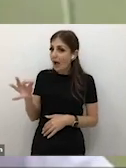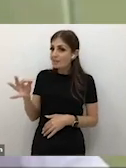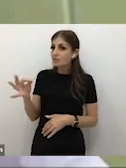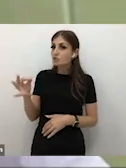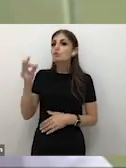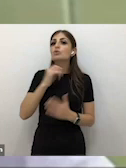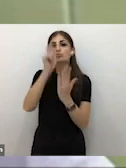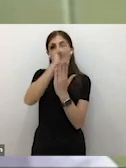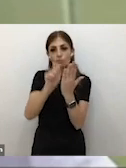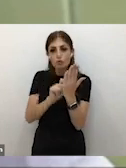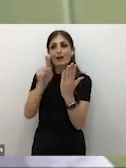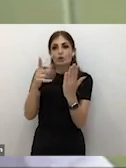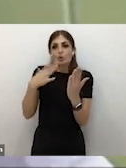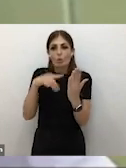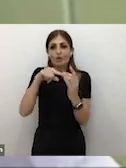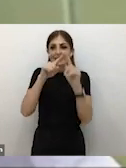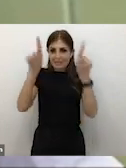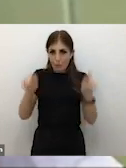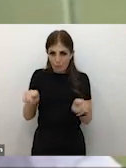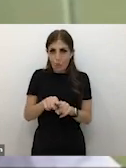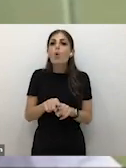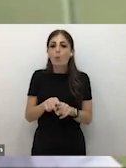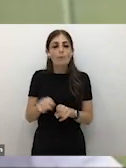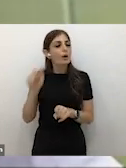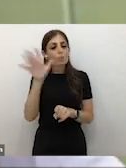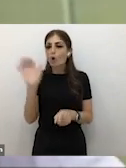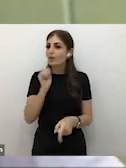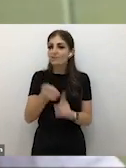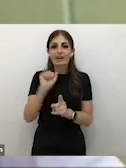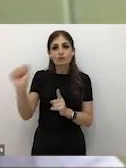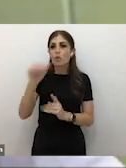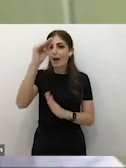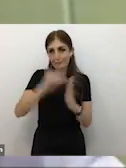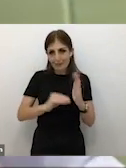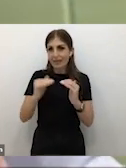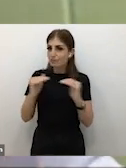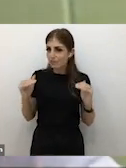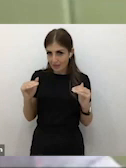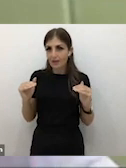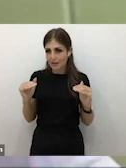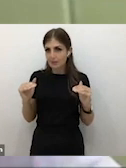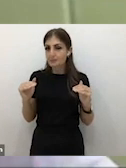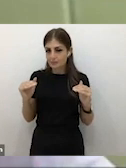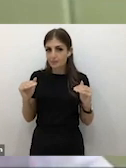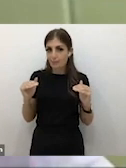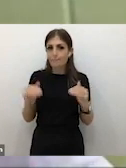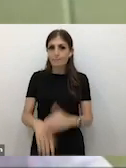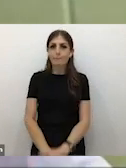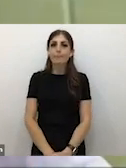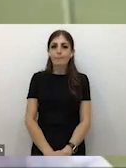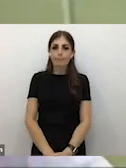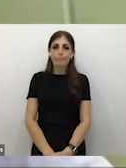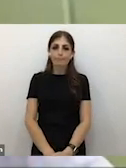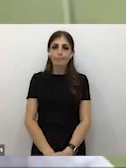in your application form. And again, it's not going to affect how competitive you are or how likely you are to be accepted into